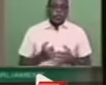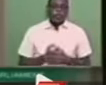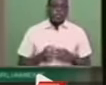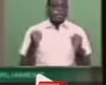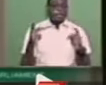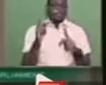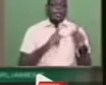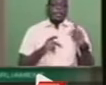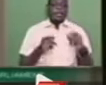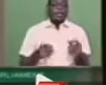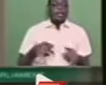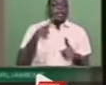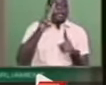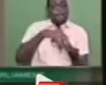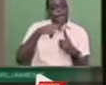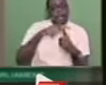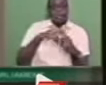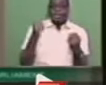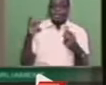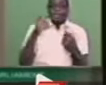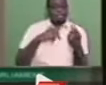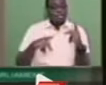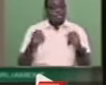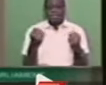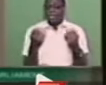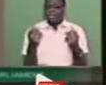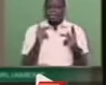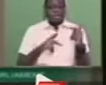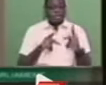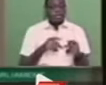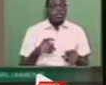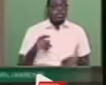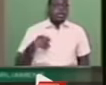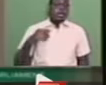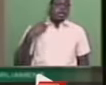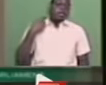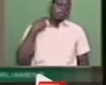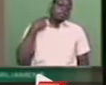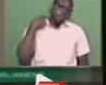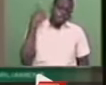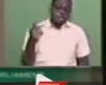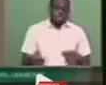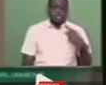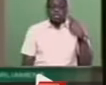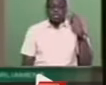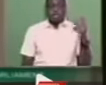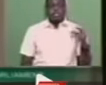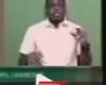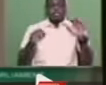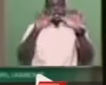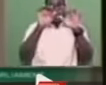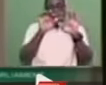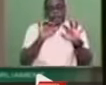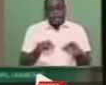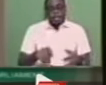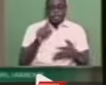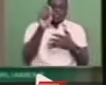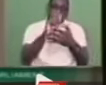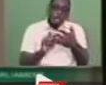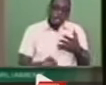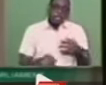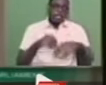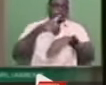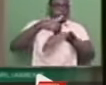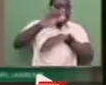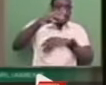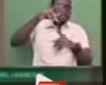stories of the pressure that they go through in order to put in the application and to be told they lost the application. So something has to be done